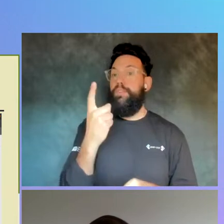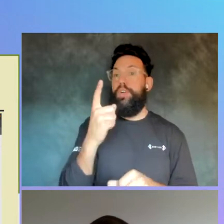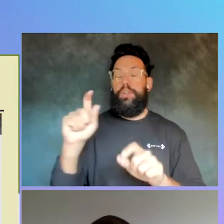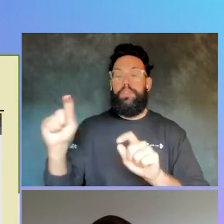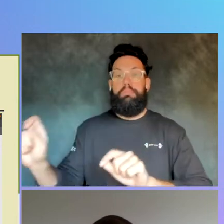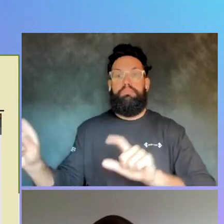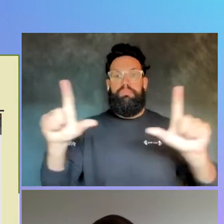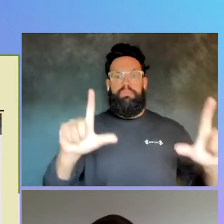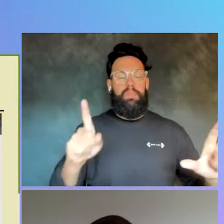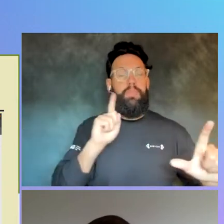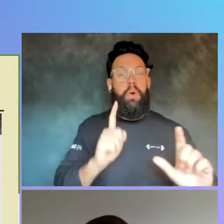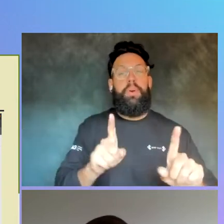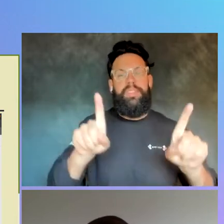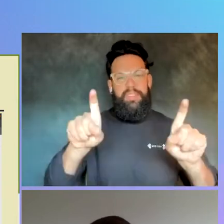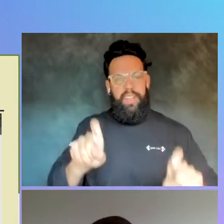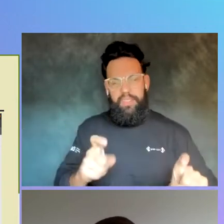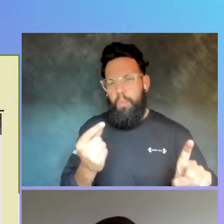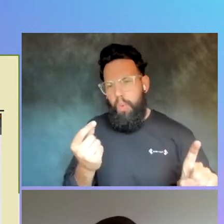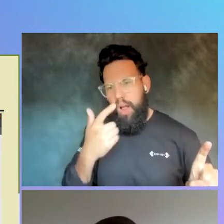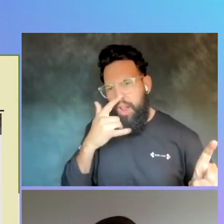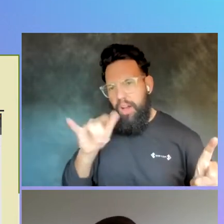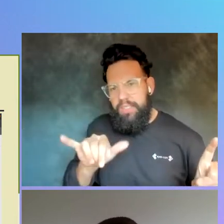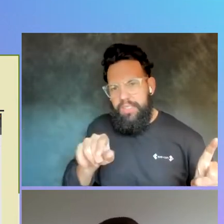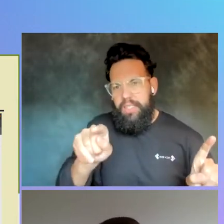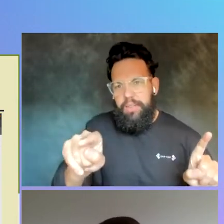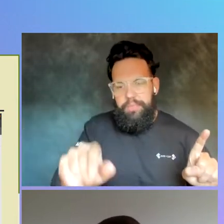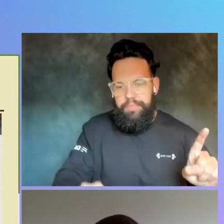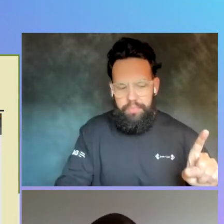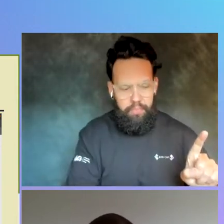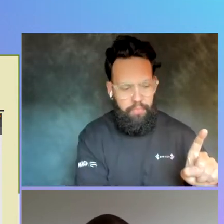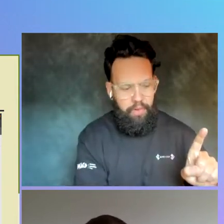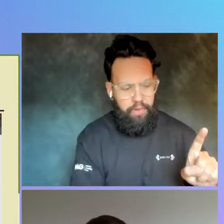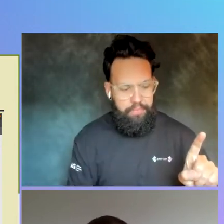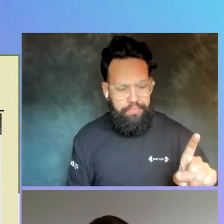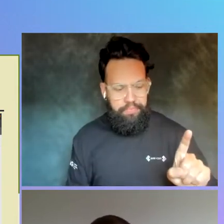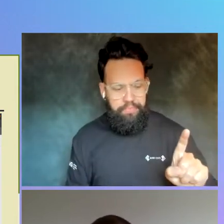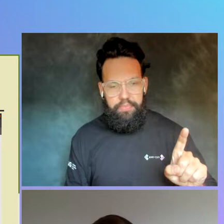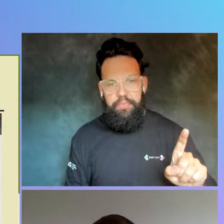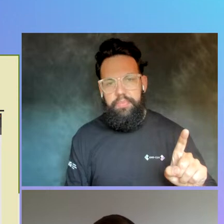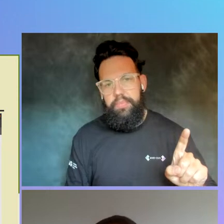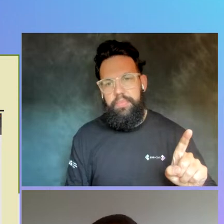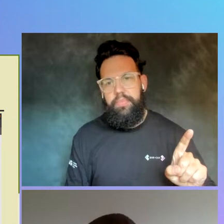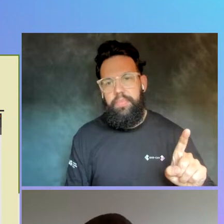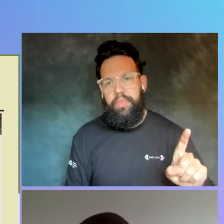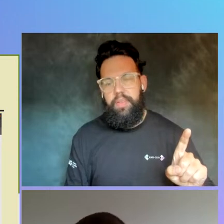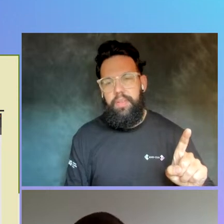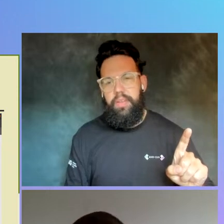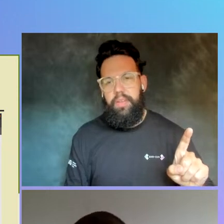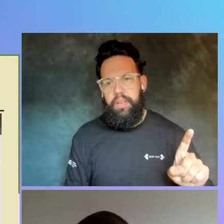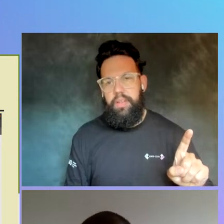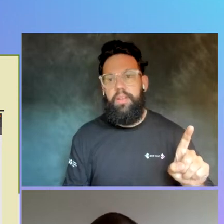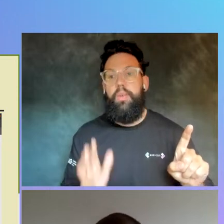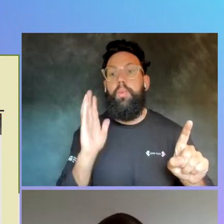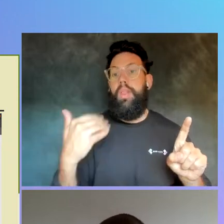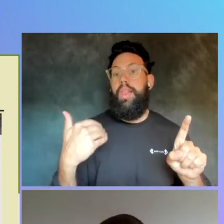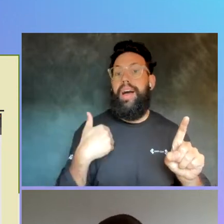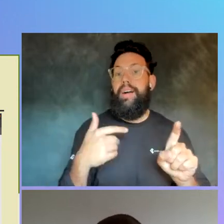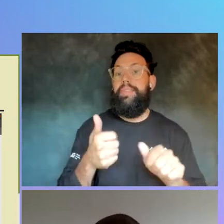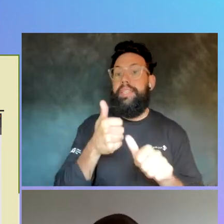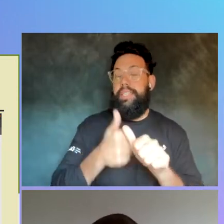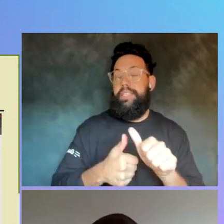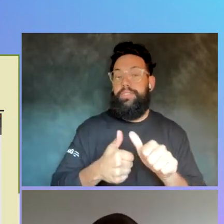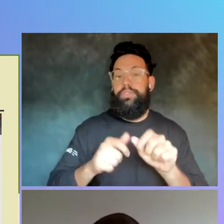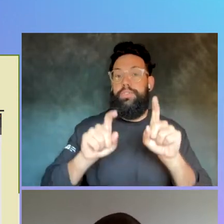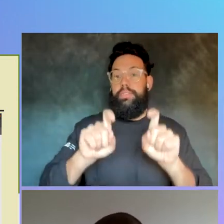like. Here we will see we will have listed out individual component tests in